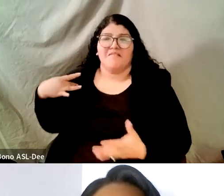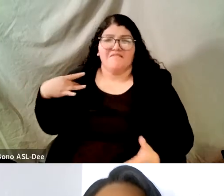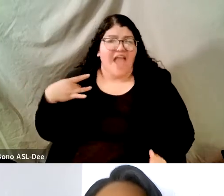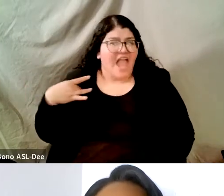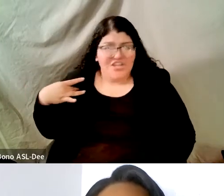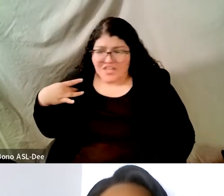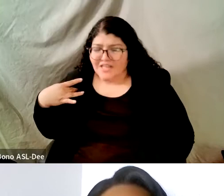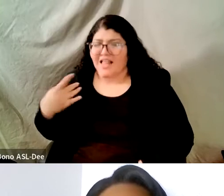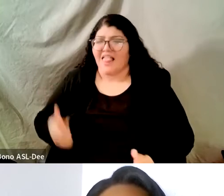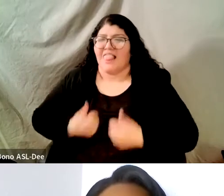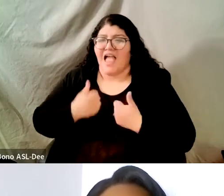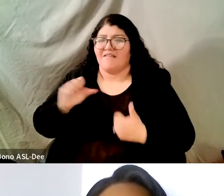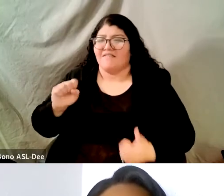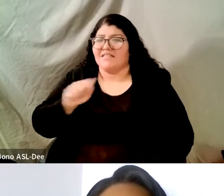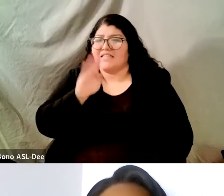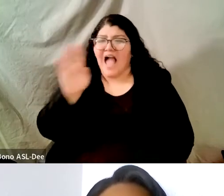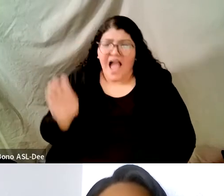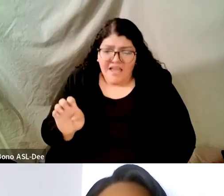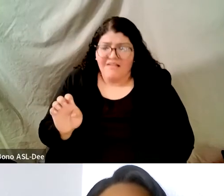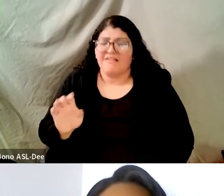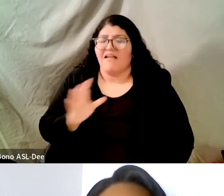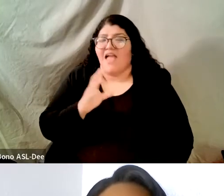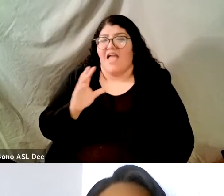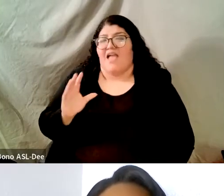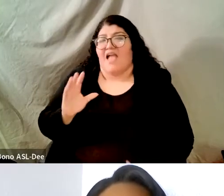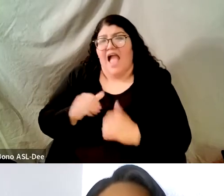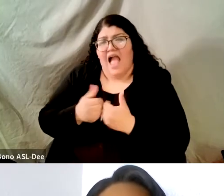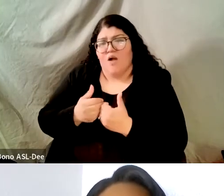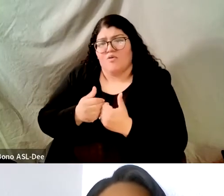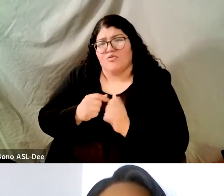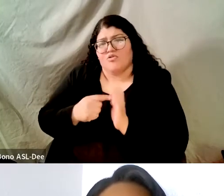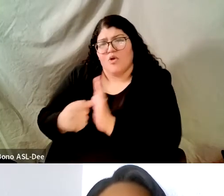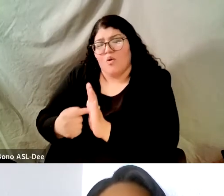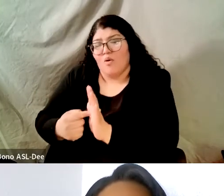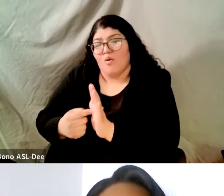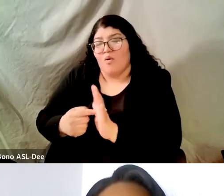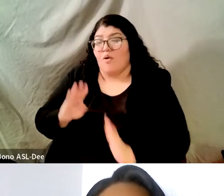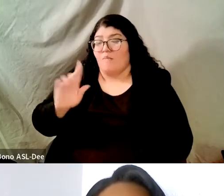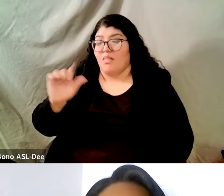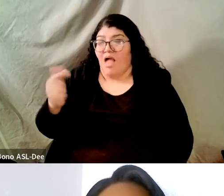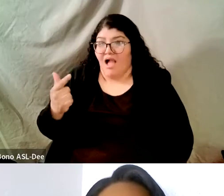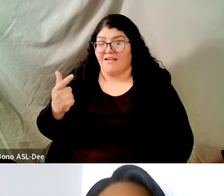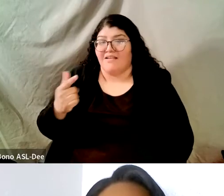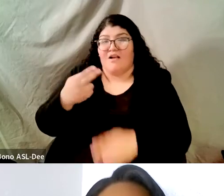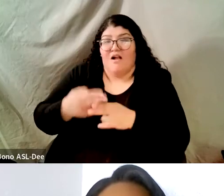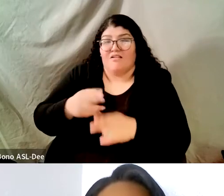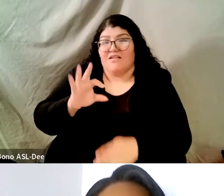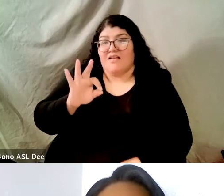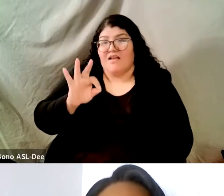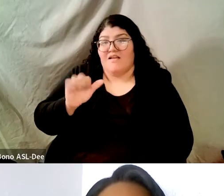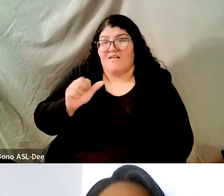in lifestyle, and more through her very popular blog, Fearlessly Just Me. She is also the